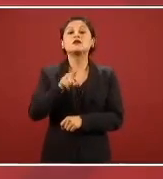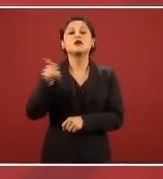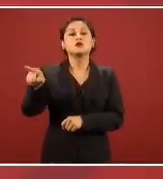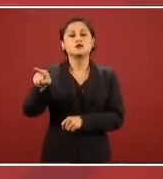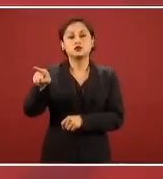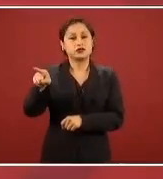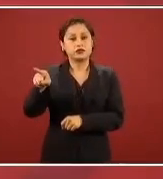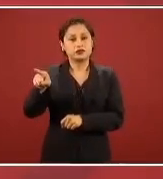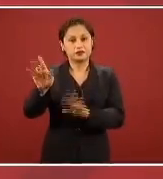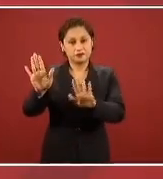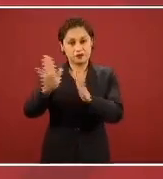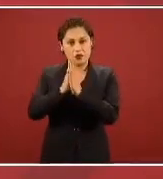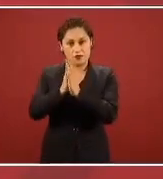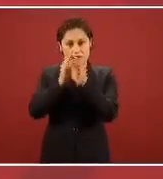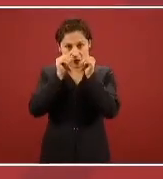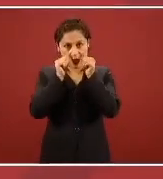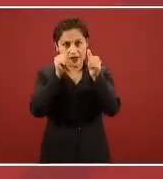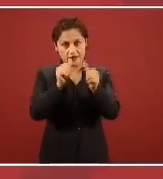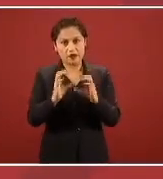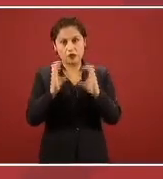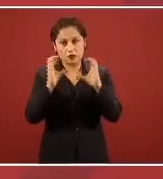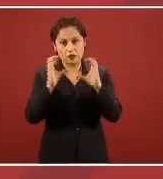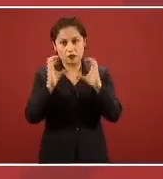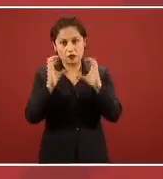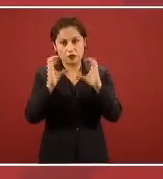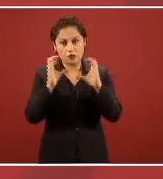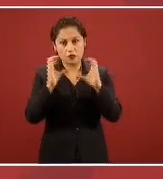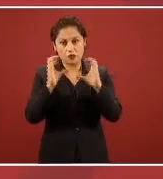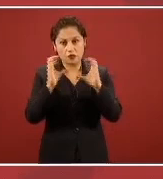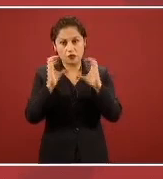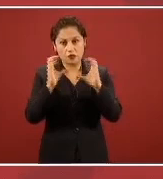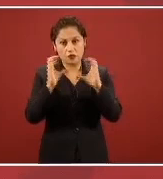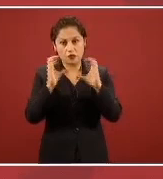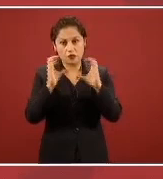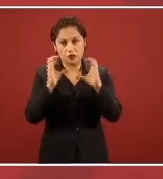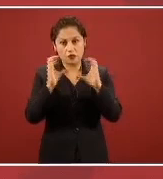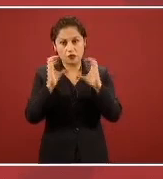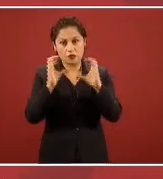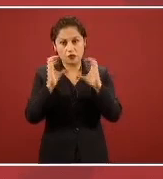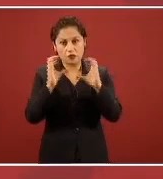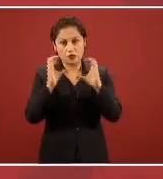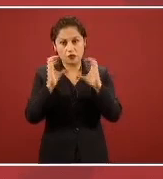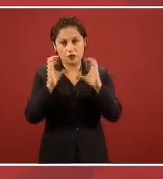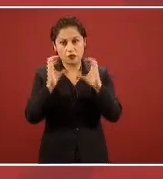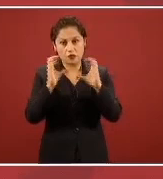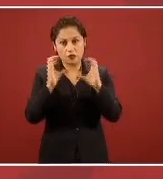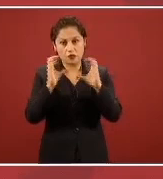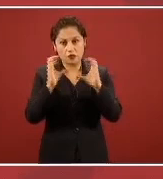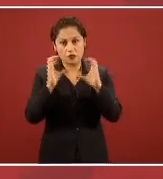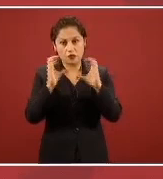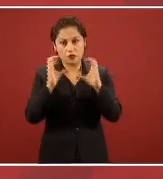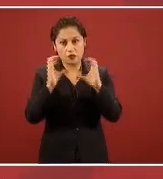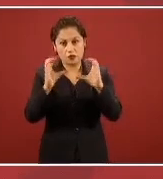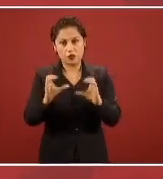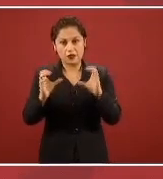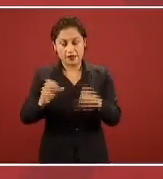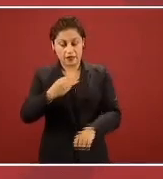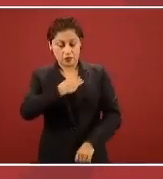es libre, de acuerdo a la Constitución. That the municipals are free according to the